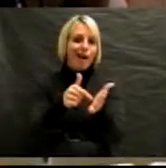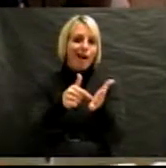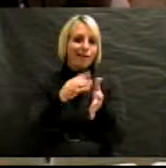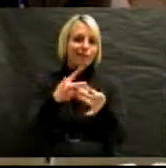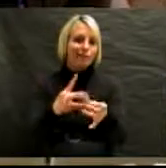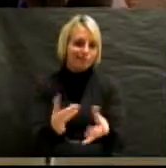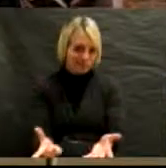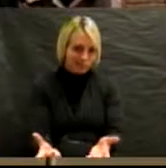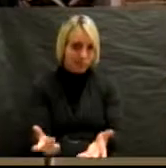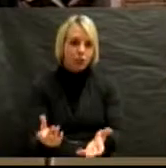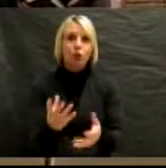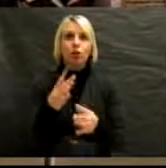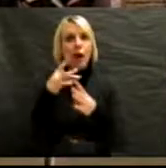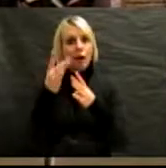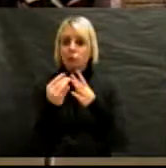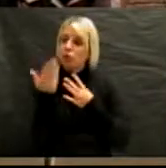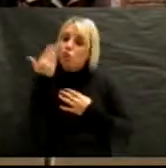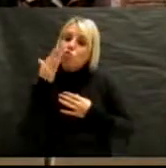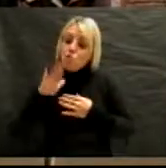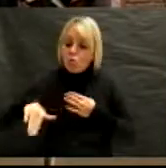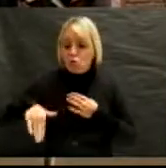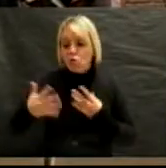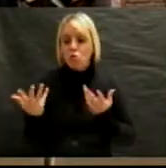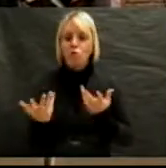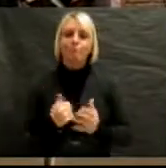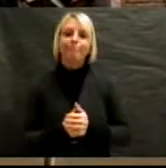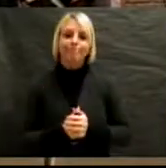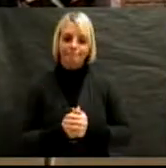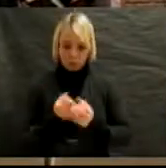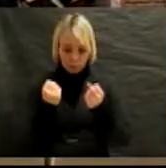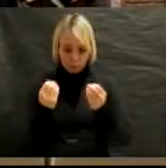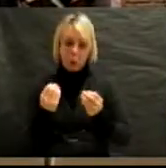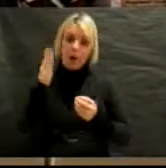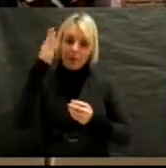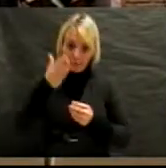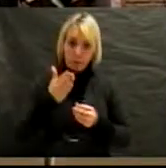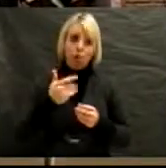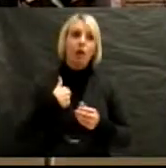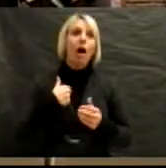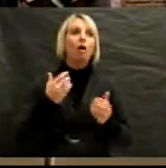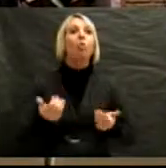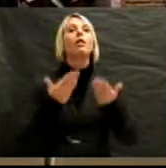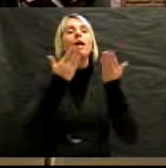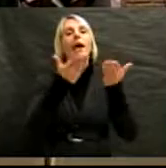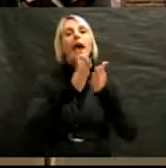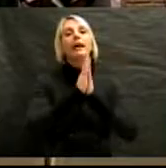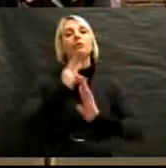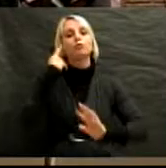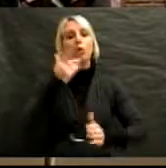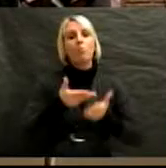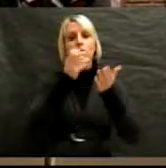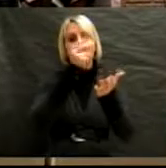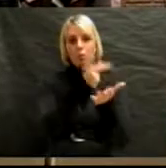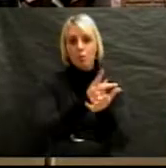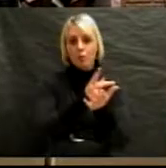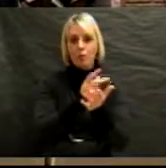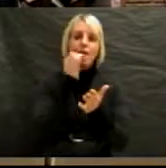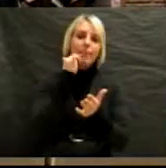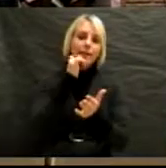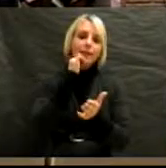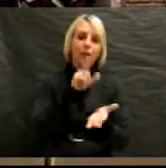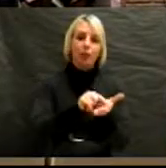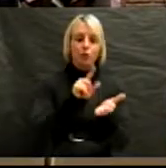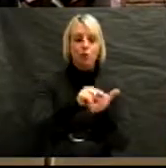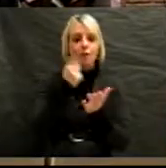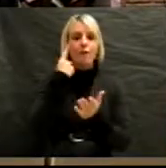So I will entertain a motion to approve the Daily News as our official publication source. I have, Did we already get that Yes, motion? you in a did. second?